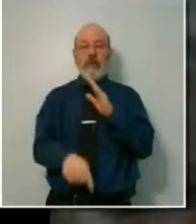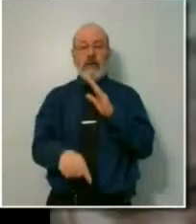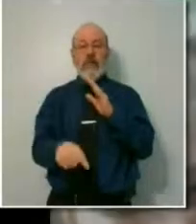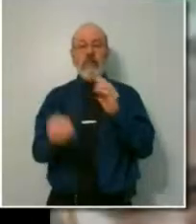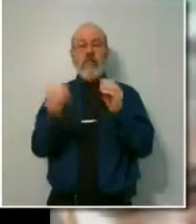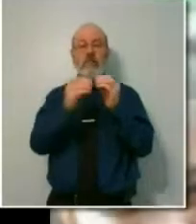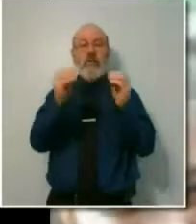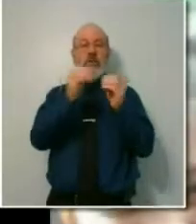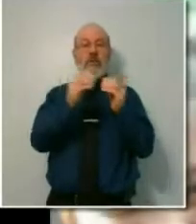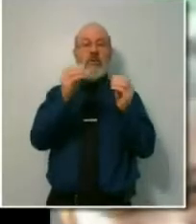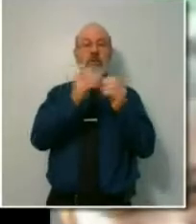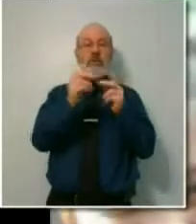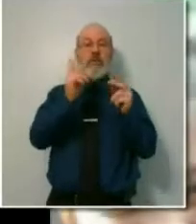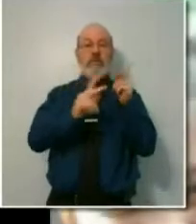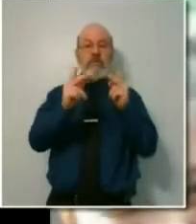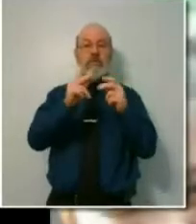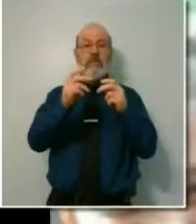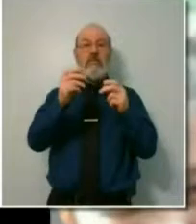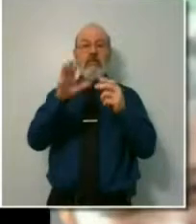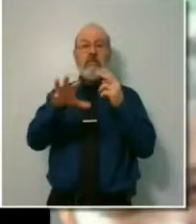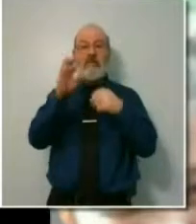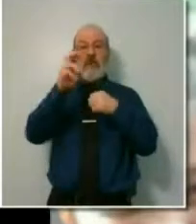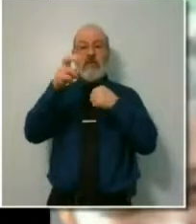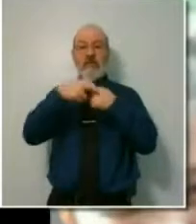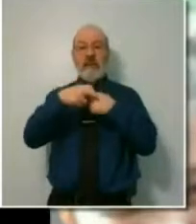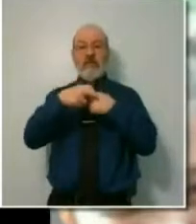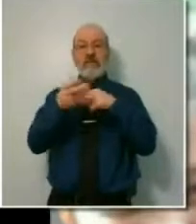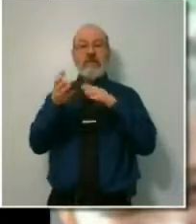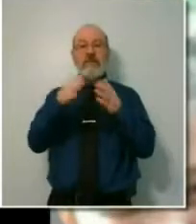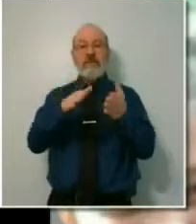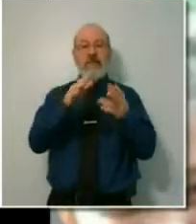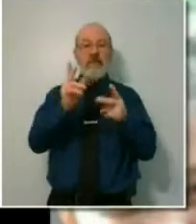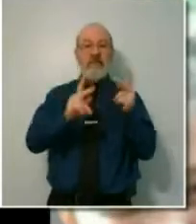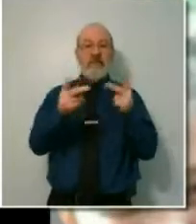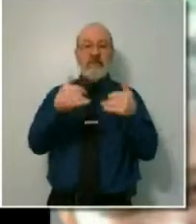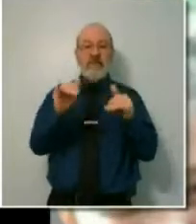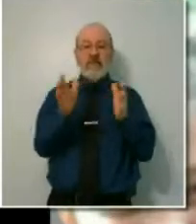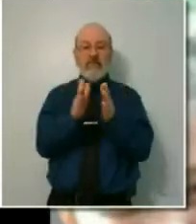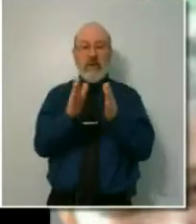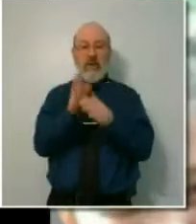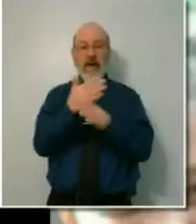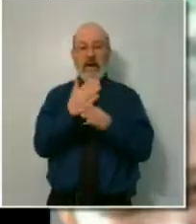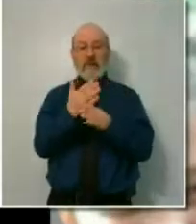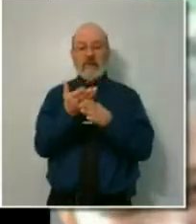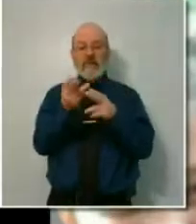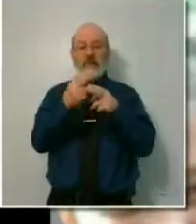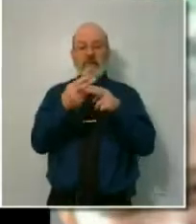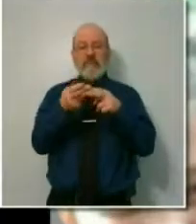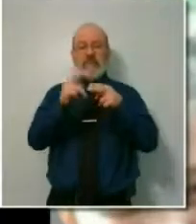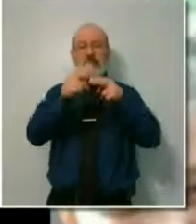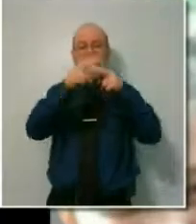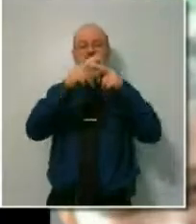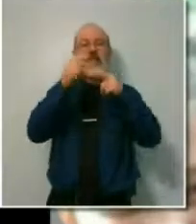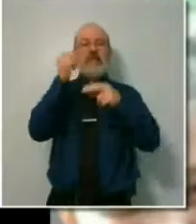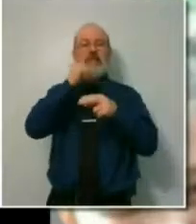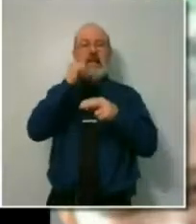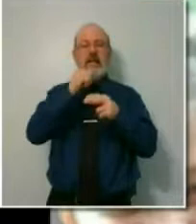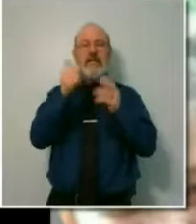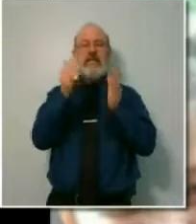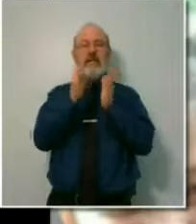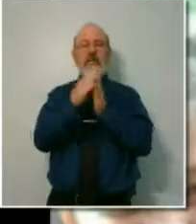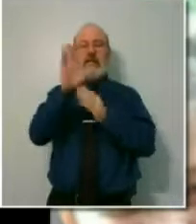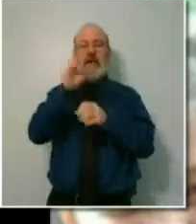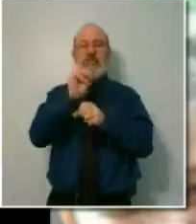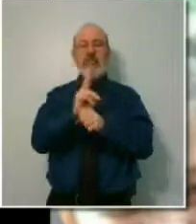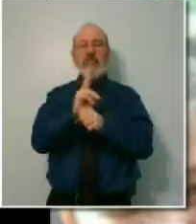cases are being discovered every day. The death rate, though still small on average, is increasing daily. Please pray that God will use this